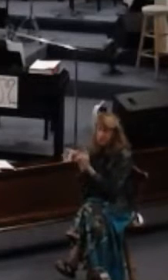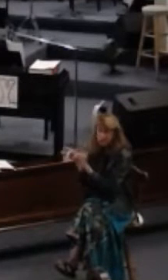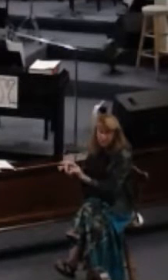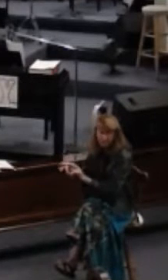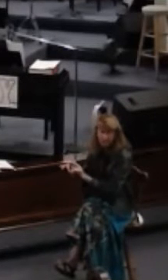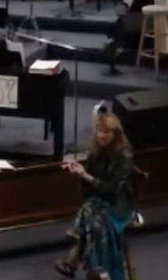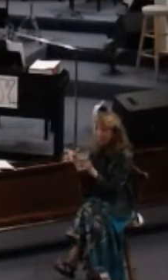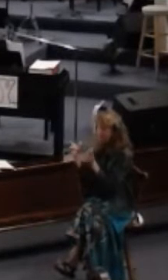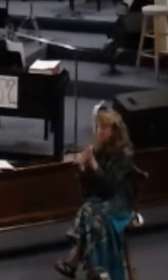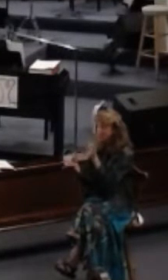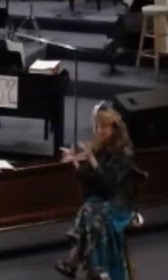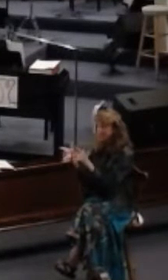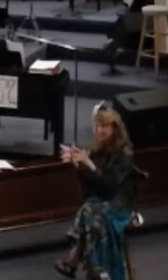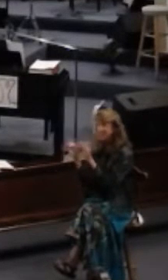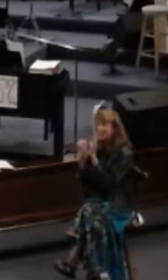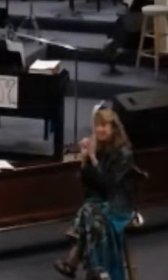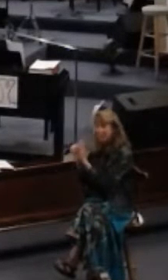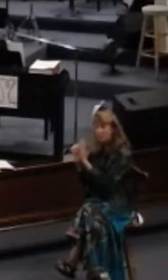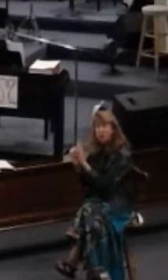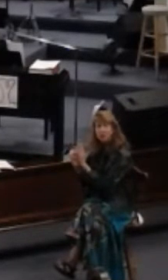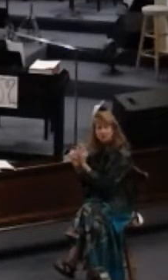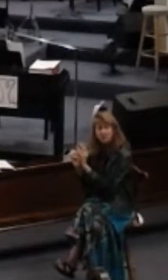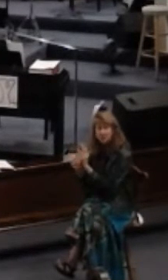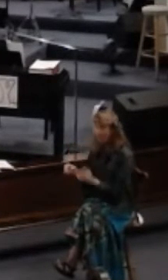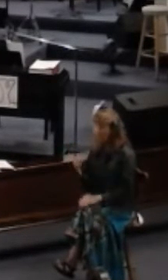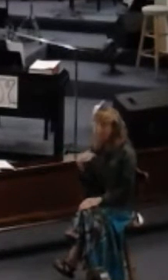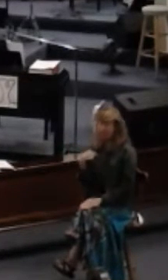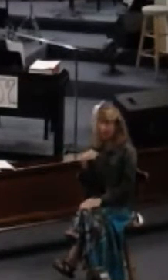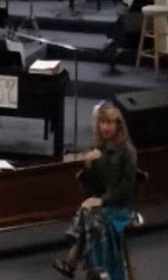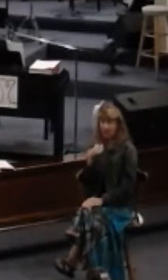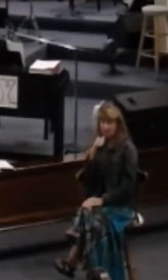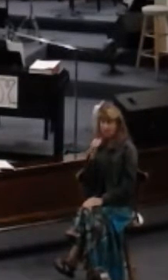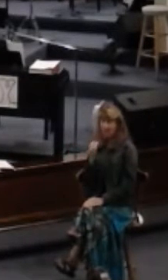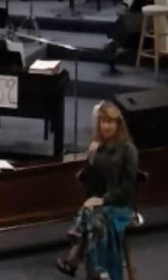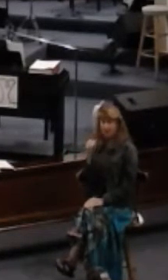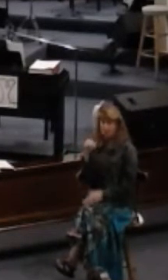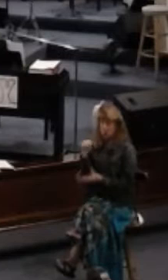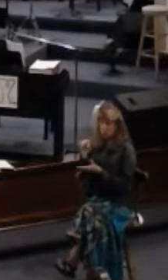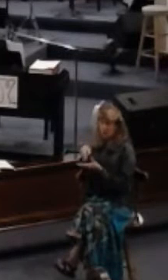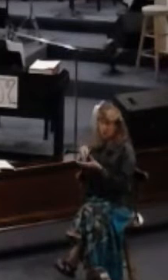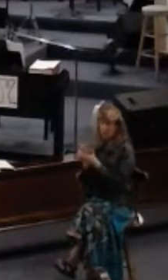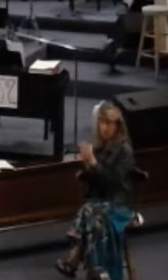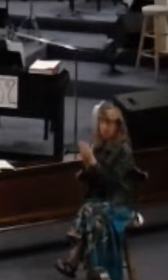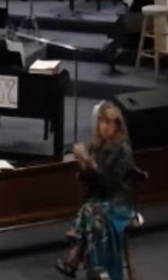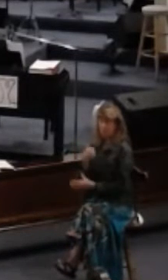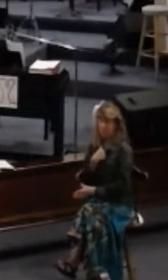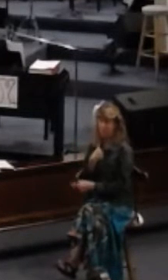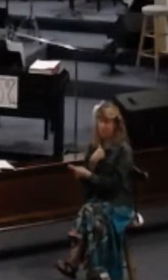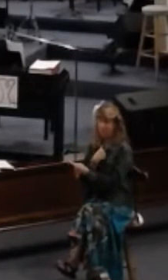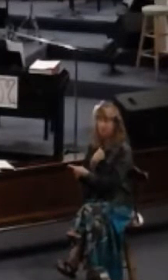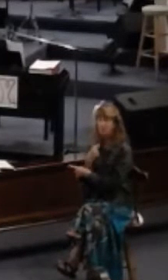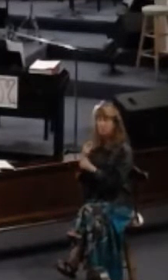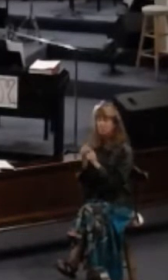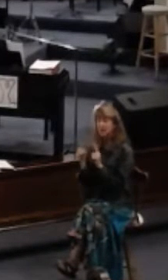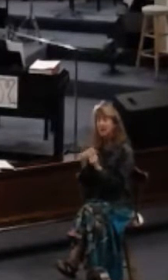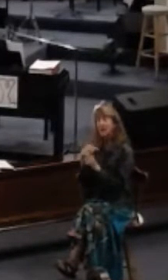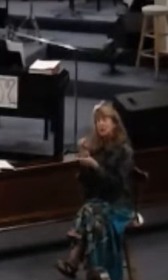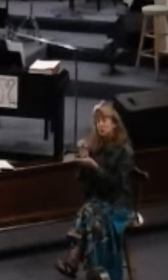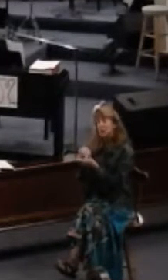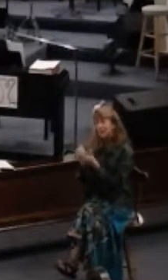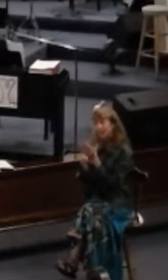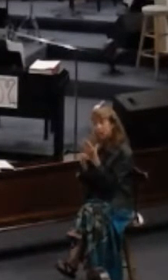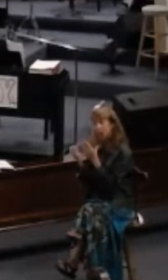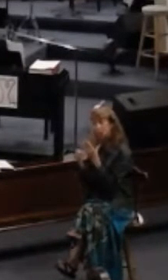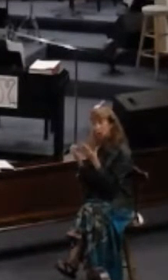Now, I confess, I did not read Rodney Stark's book. What I did do was read an